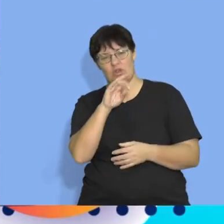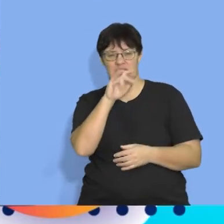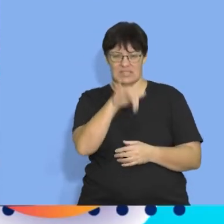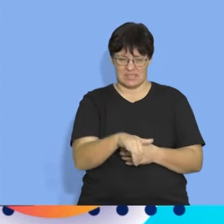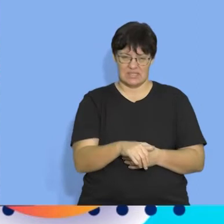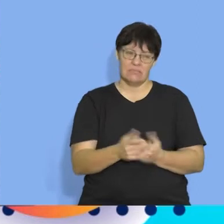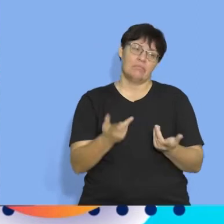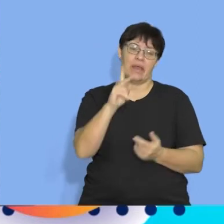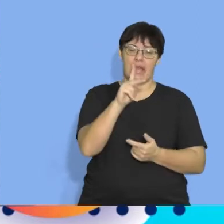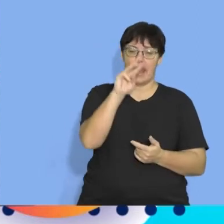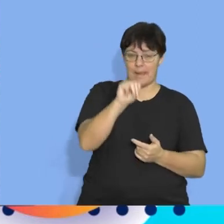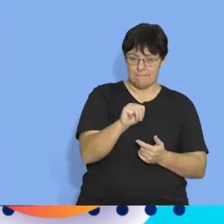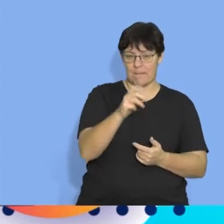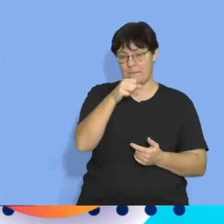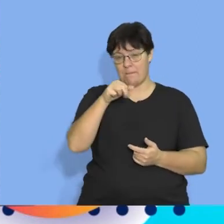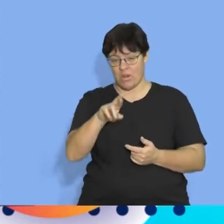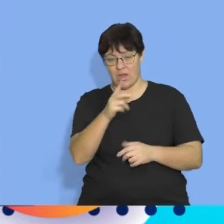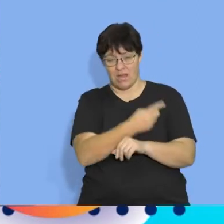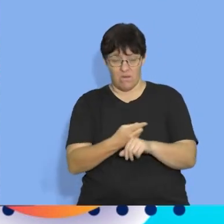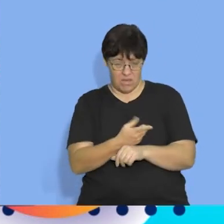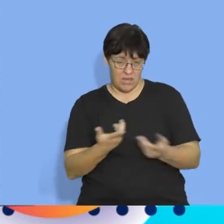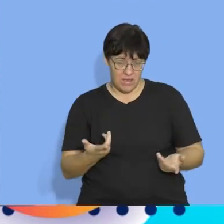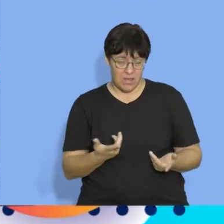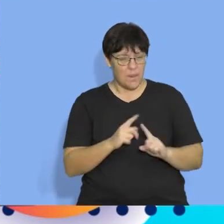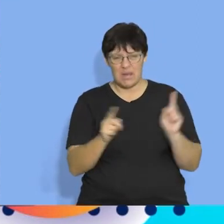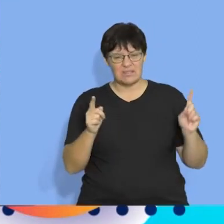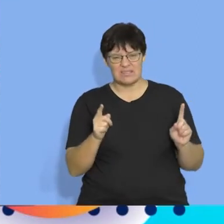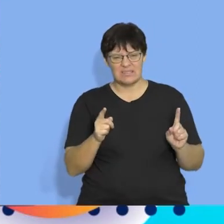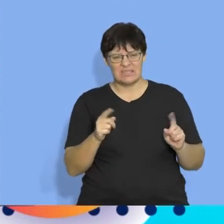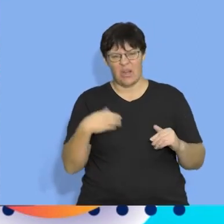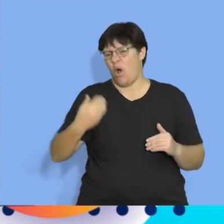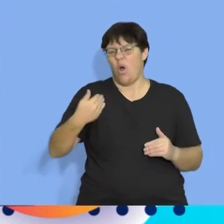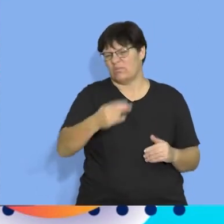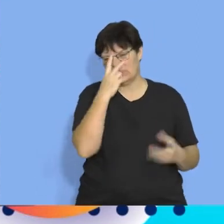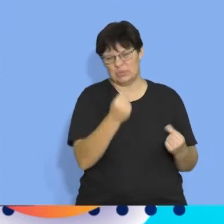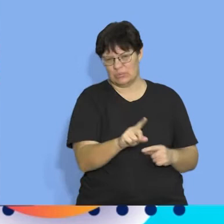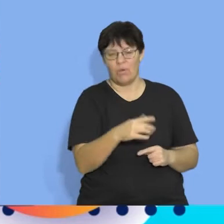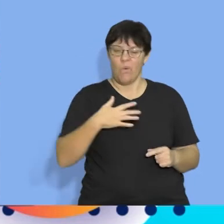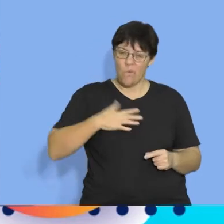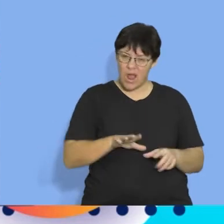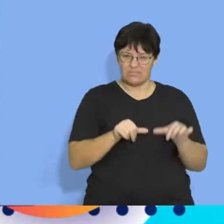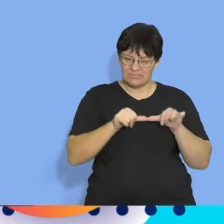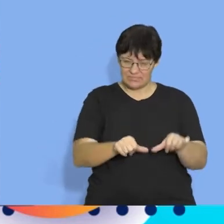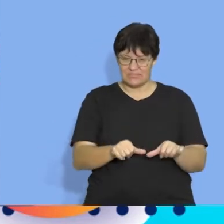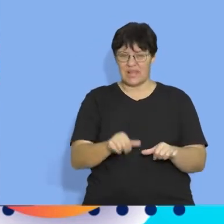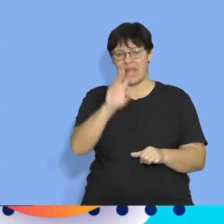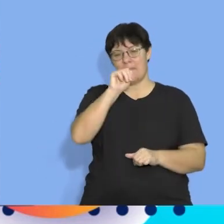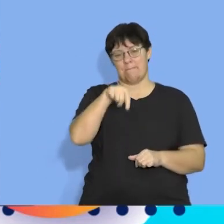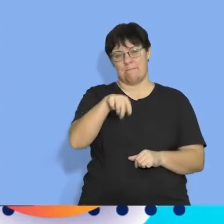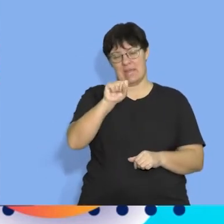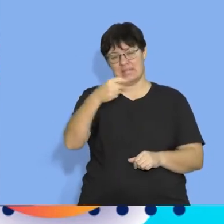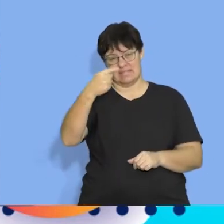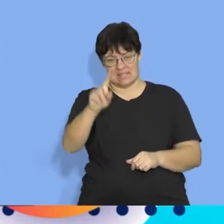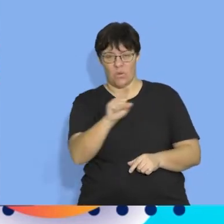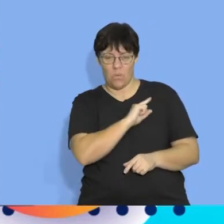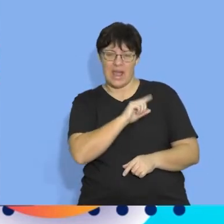describe velocity in kilometers per hour, but we don't want to do that very often, okay? We really want to be using